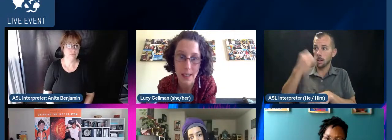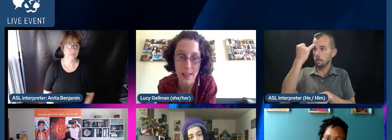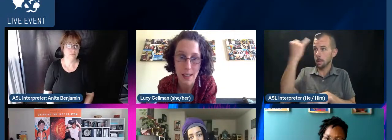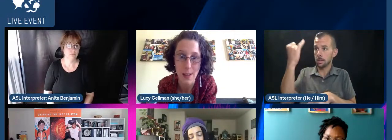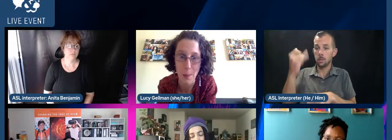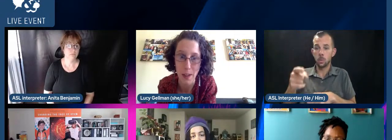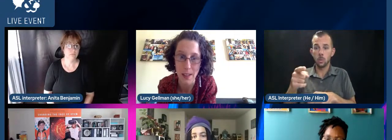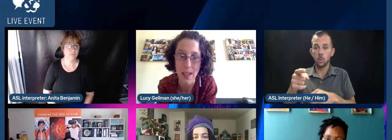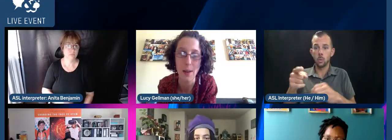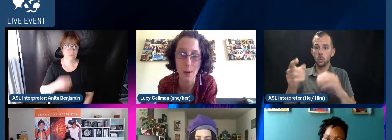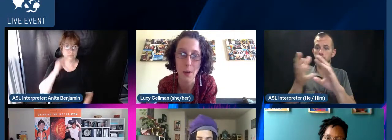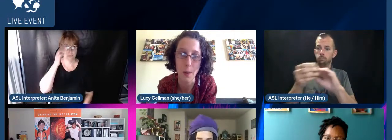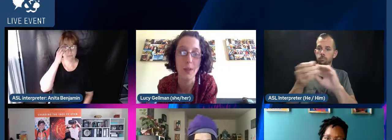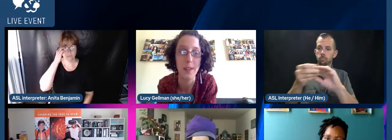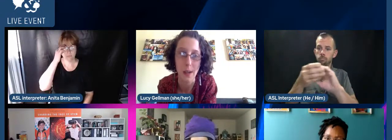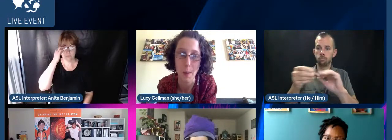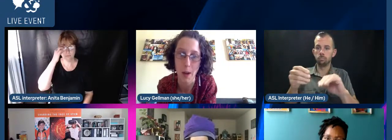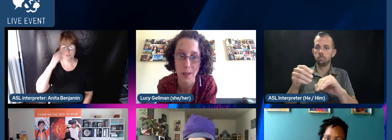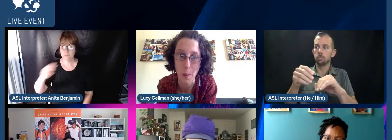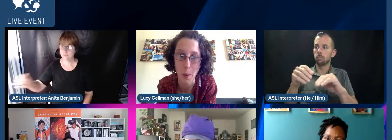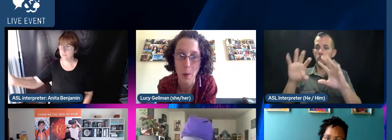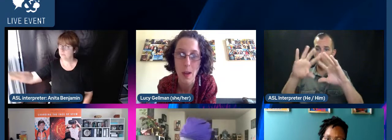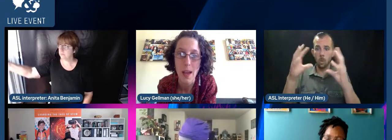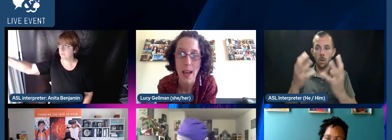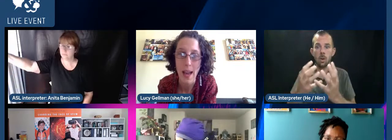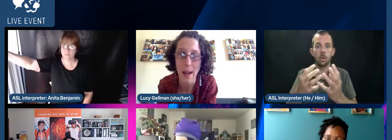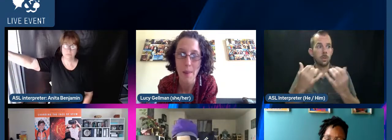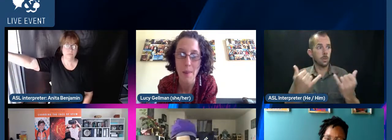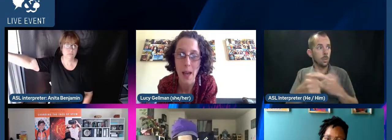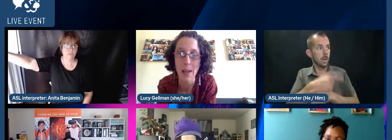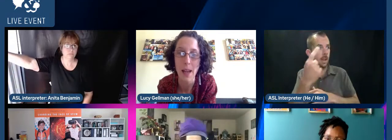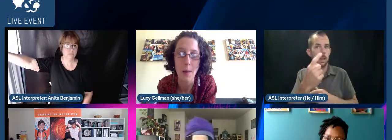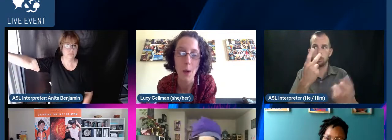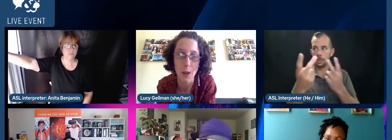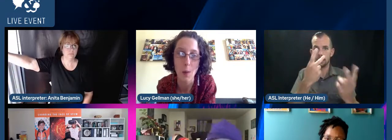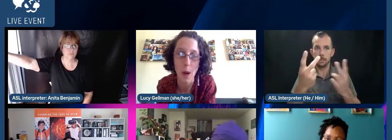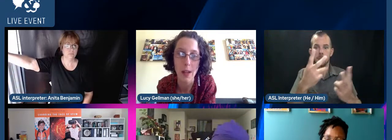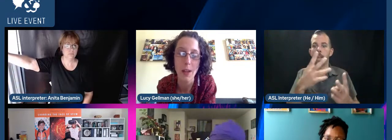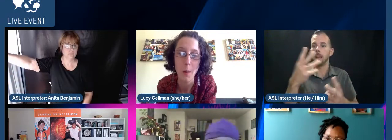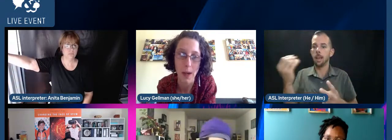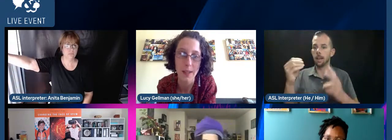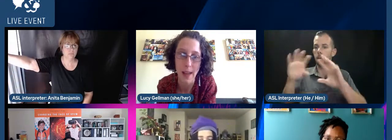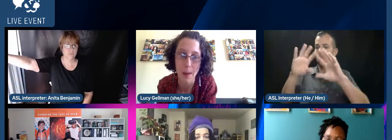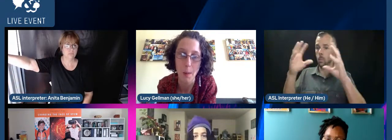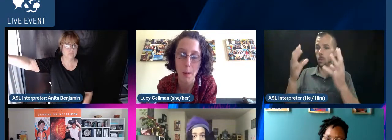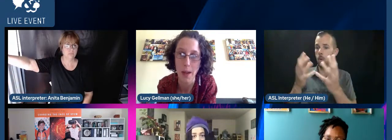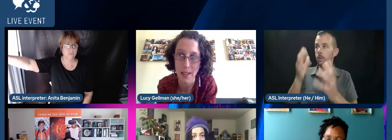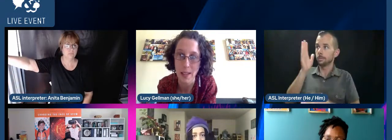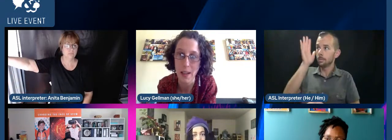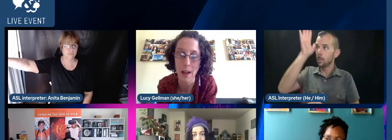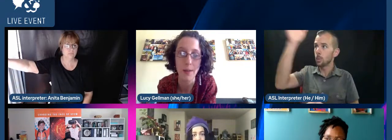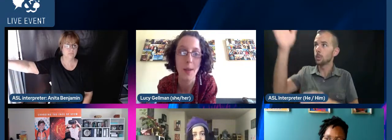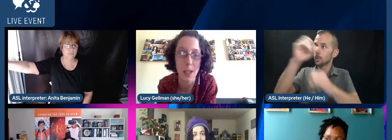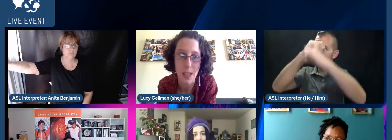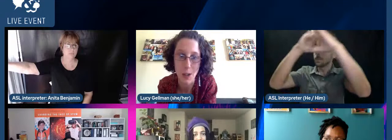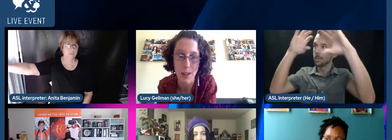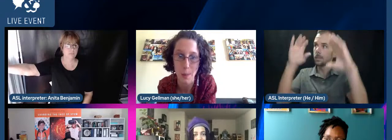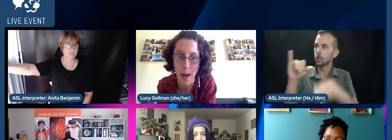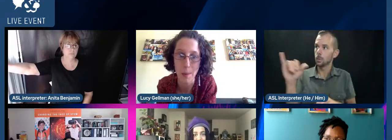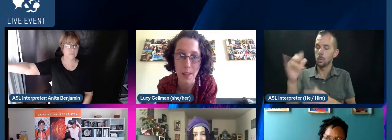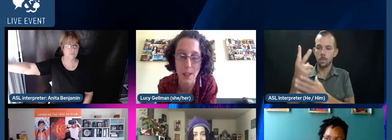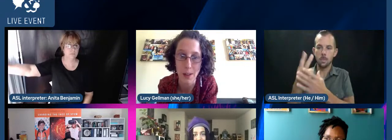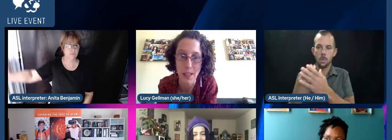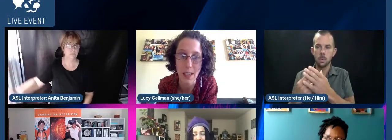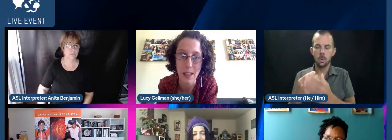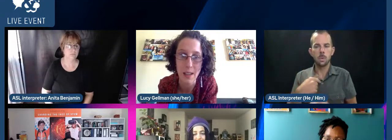worlds that exist in the present and also worlds that are possible. And I'm wondering what, you know, what is that present of